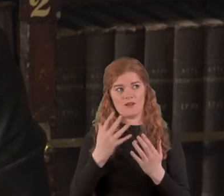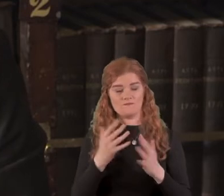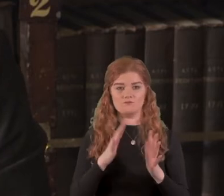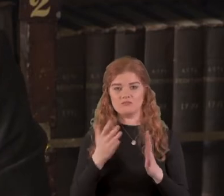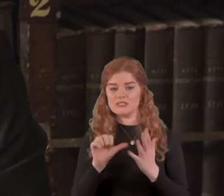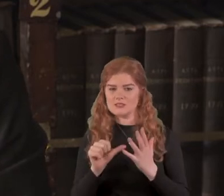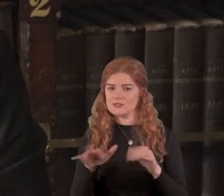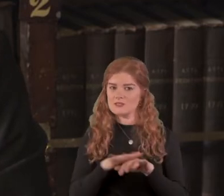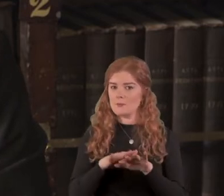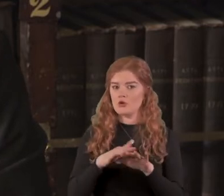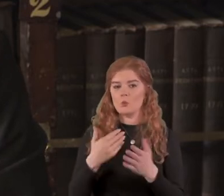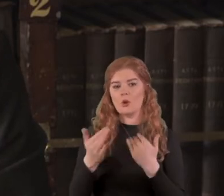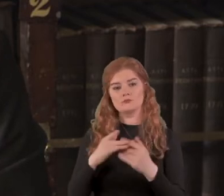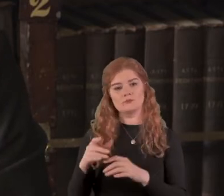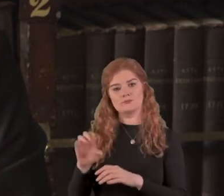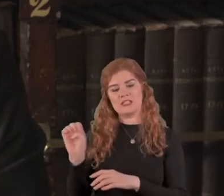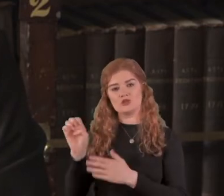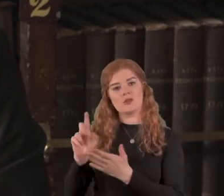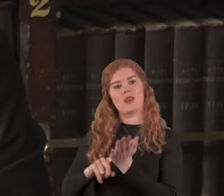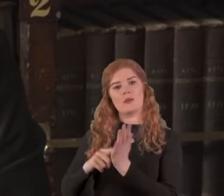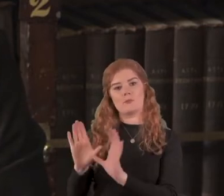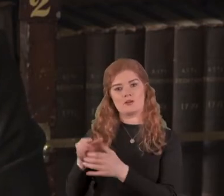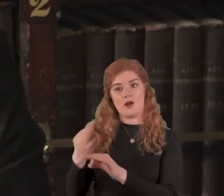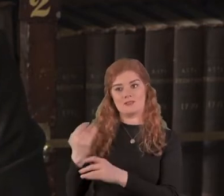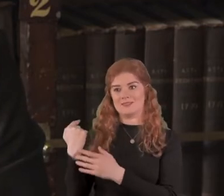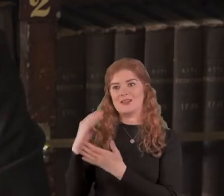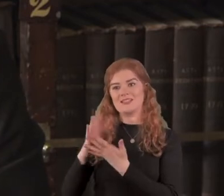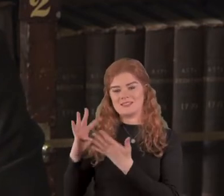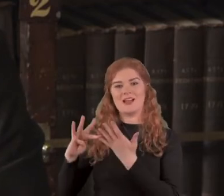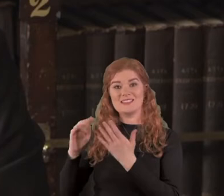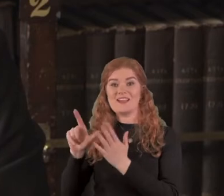the British Labour Party got in 1997.